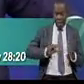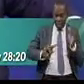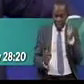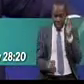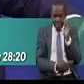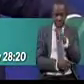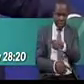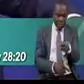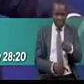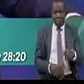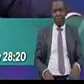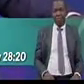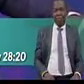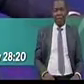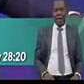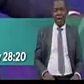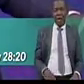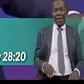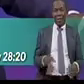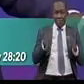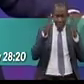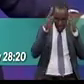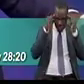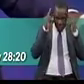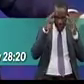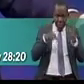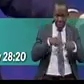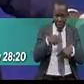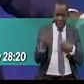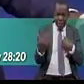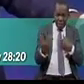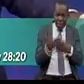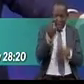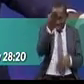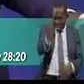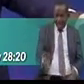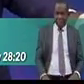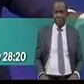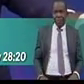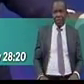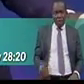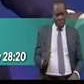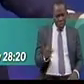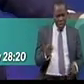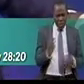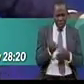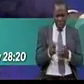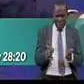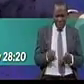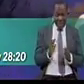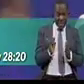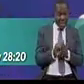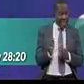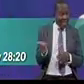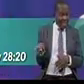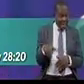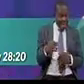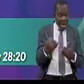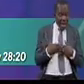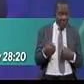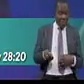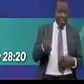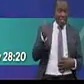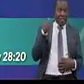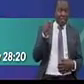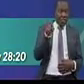say they don't want gospel here. They don't want preaching here. They don't want righteousness, salvation here. And the Lord said,